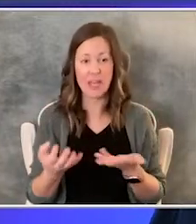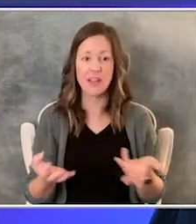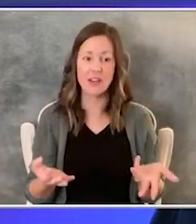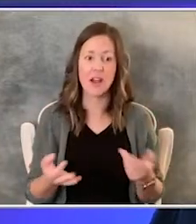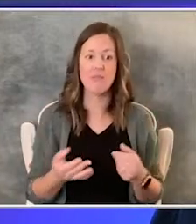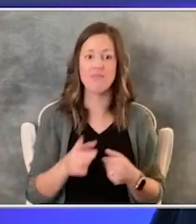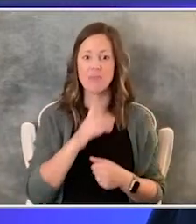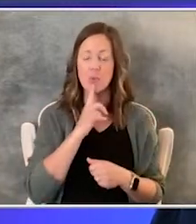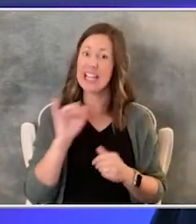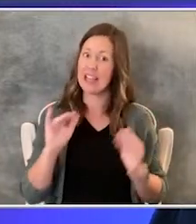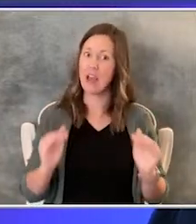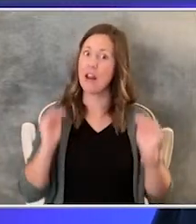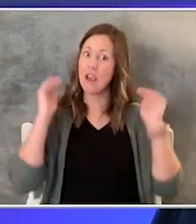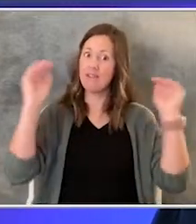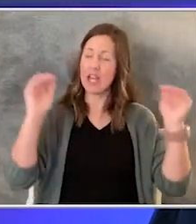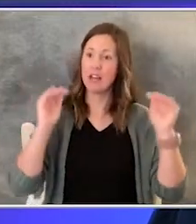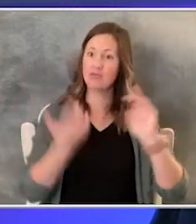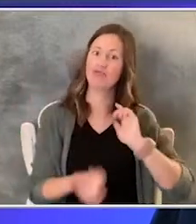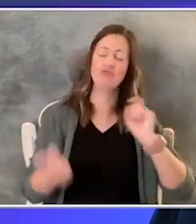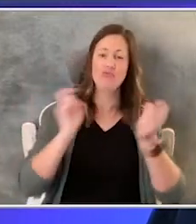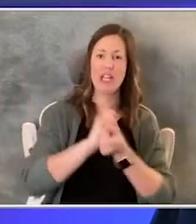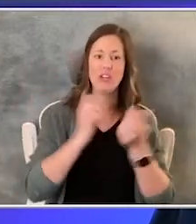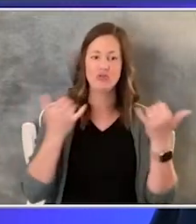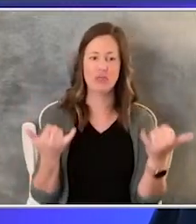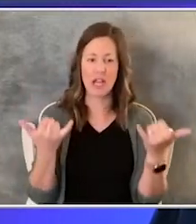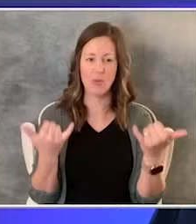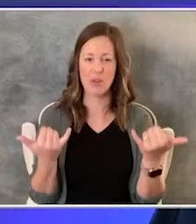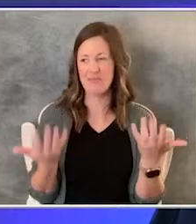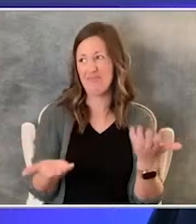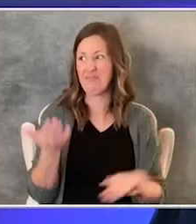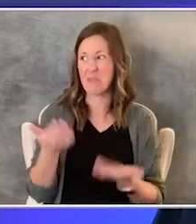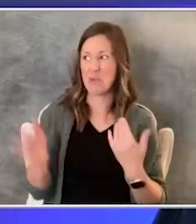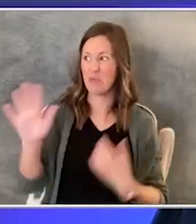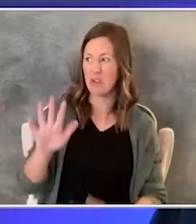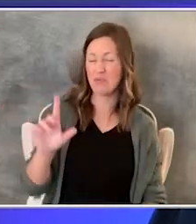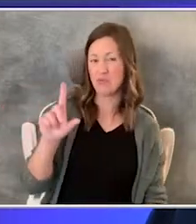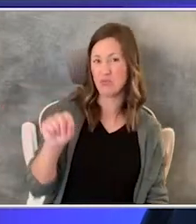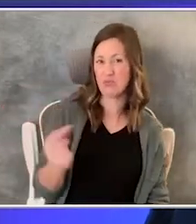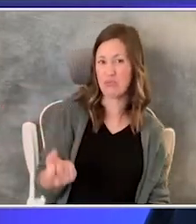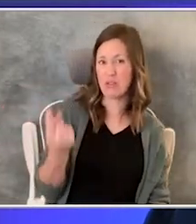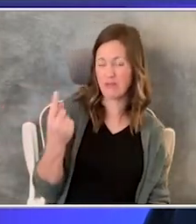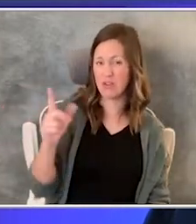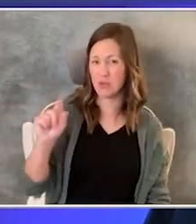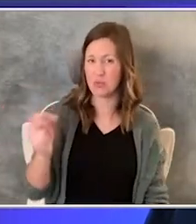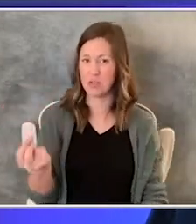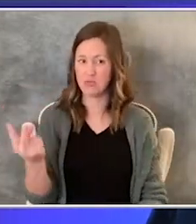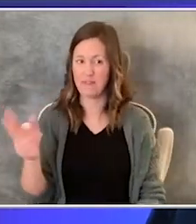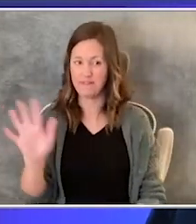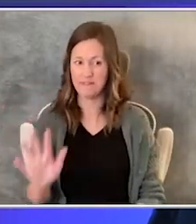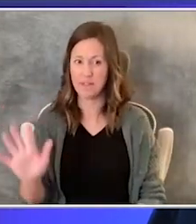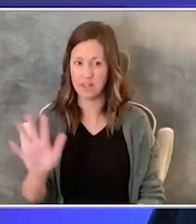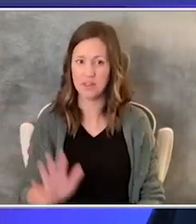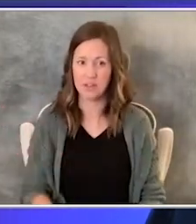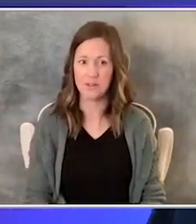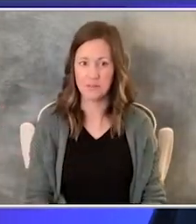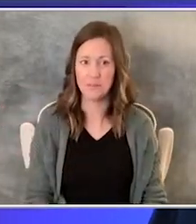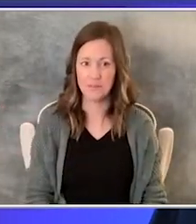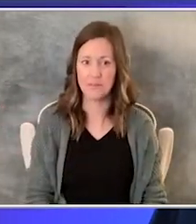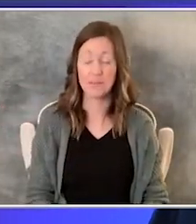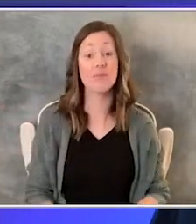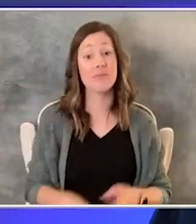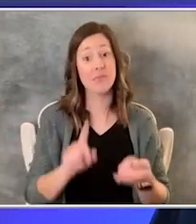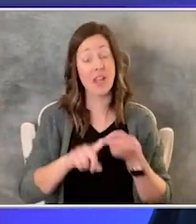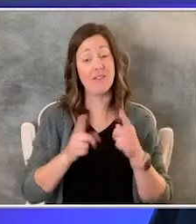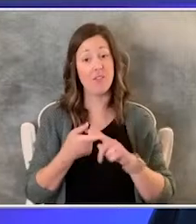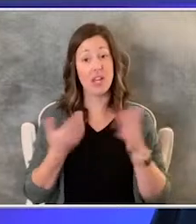then this thing through the wrist kind of astounded me. That was a possibility, and so